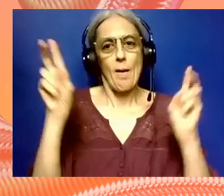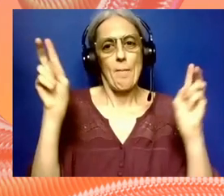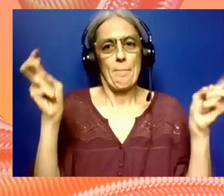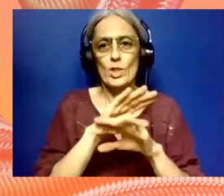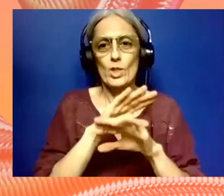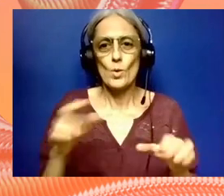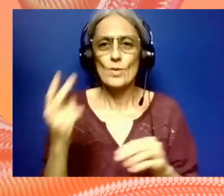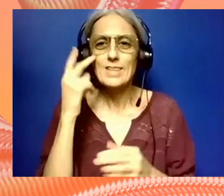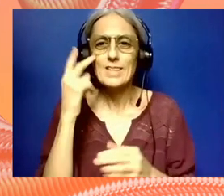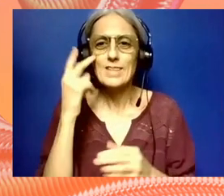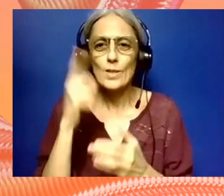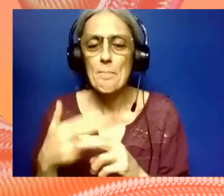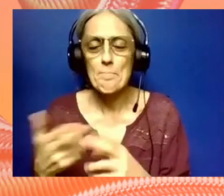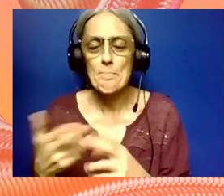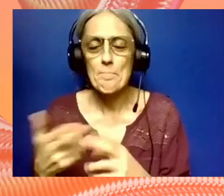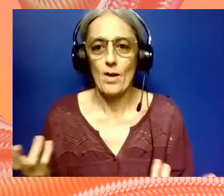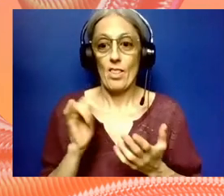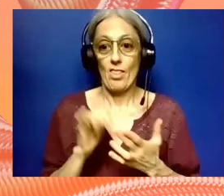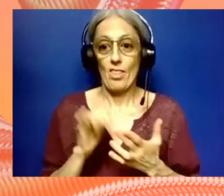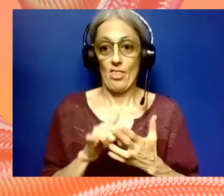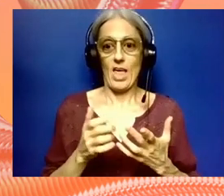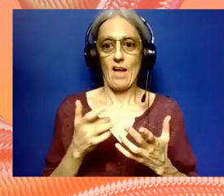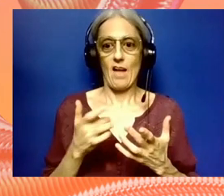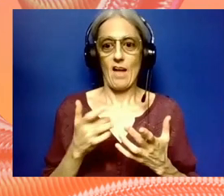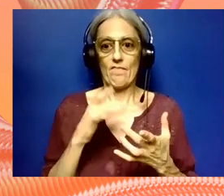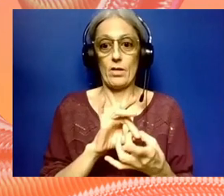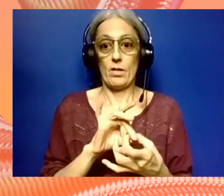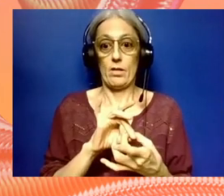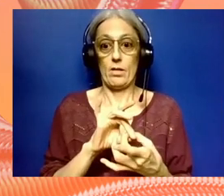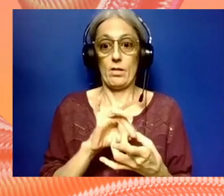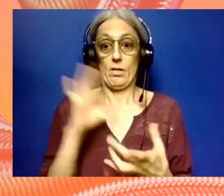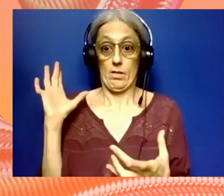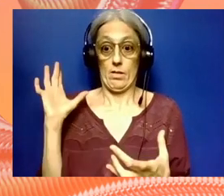processes into a lot of different things. But I think